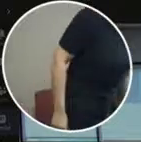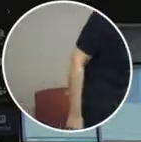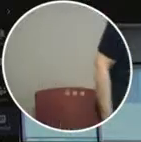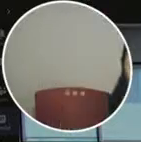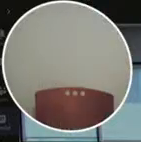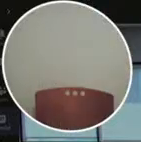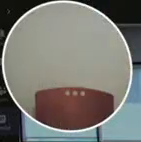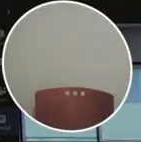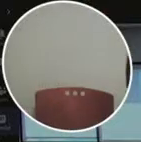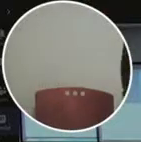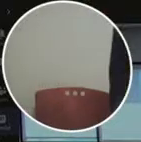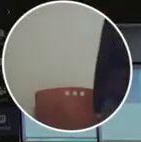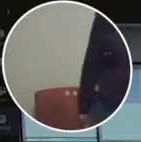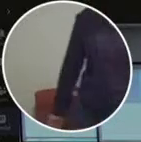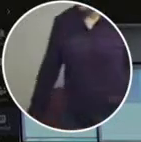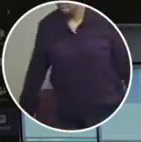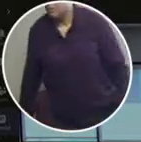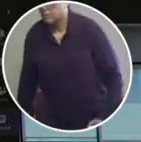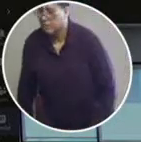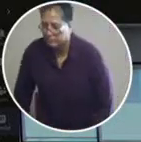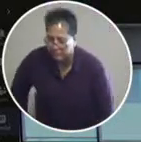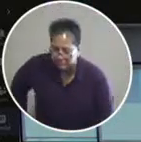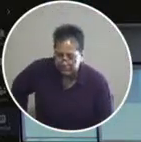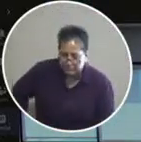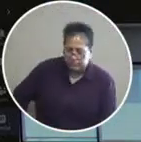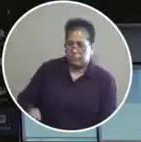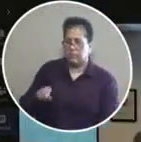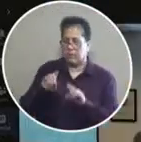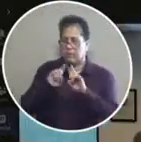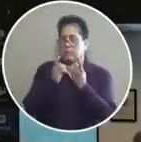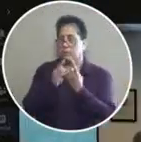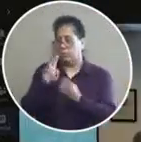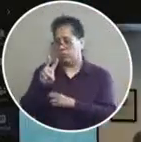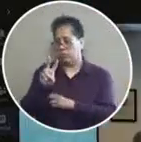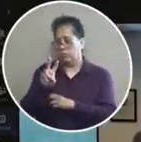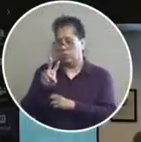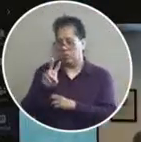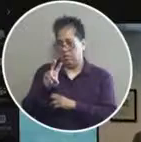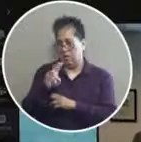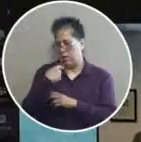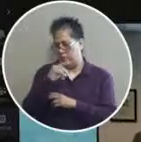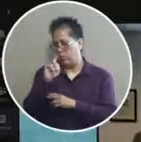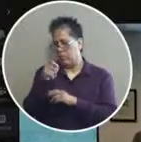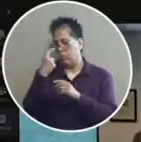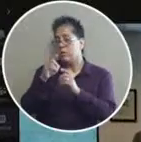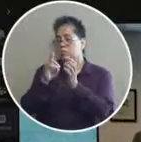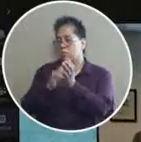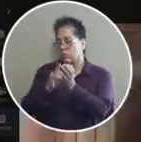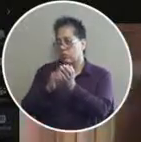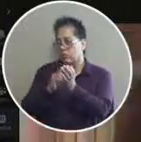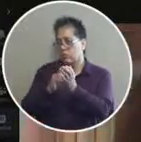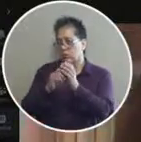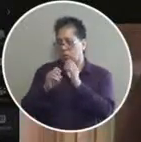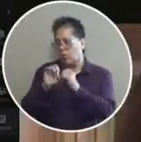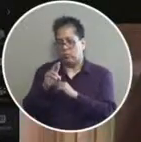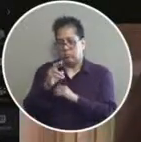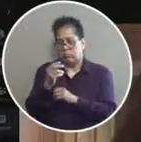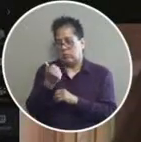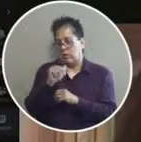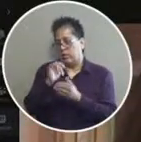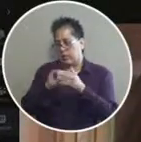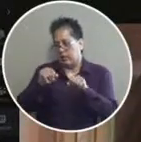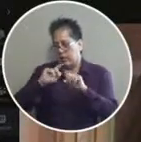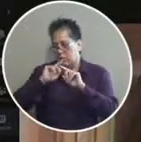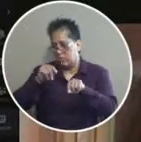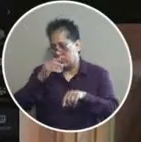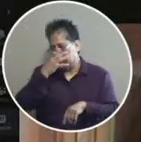I just have a question for Dr. Ocaranza about his last slide. or anyone else I think could answer this. He's